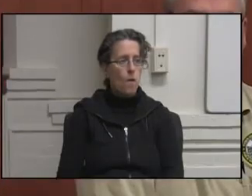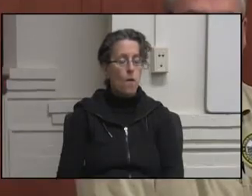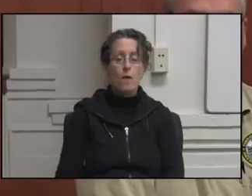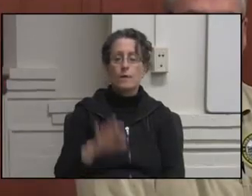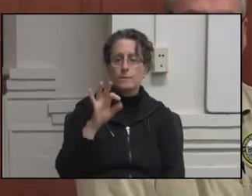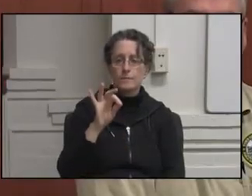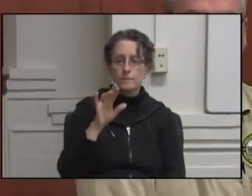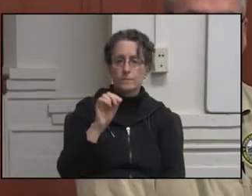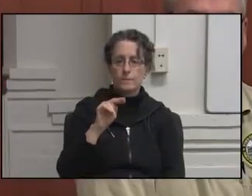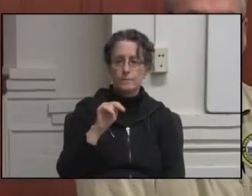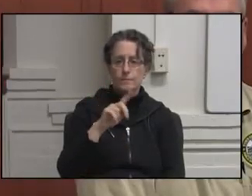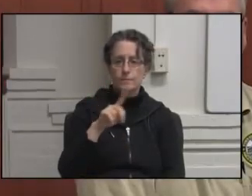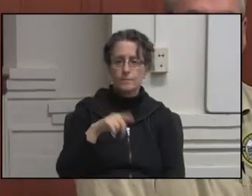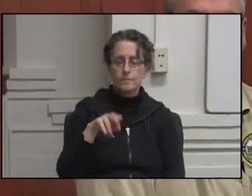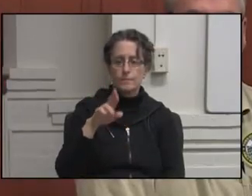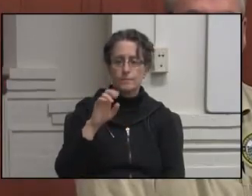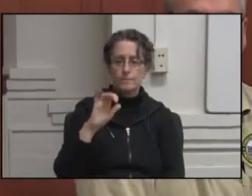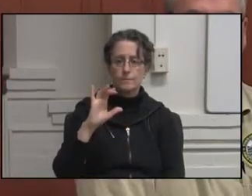Franz Reichman from the Finance Committee.